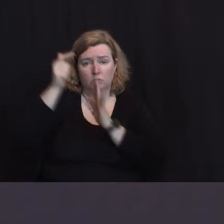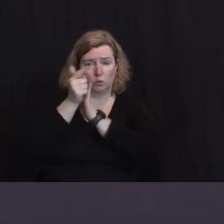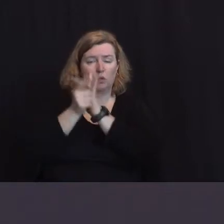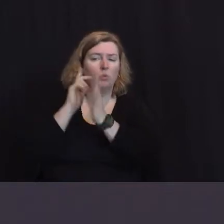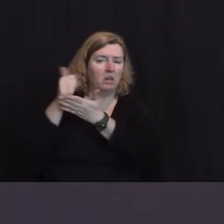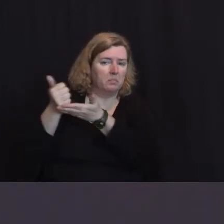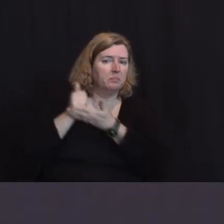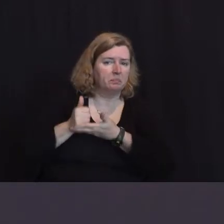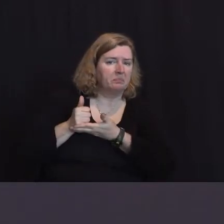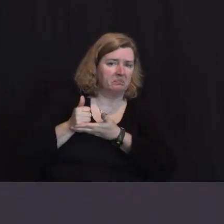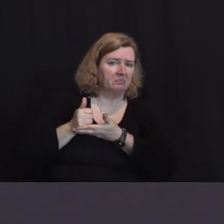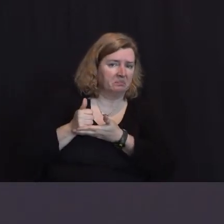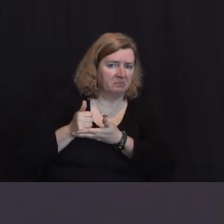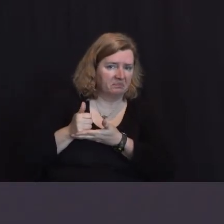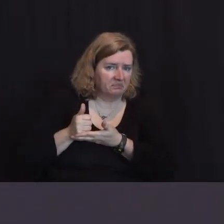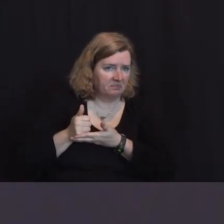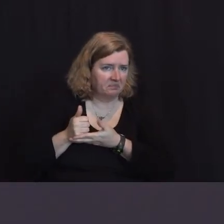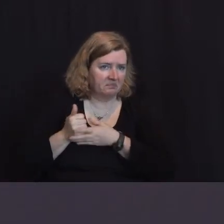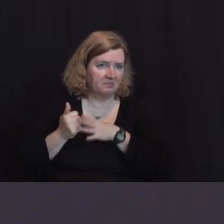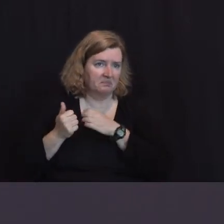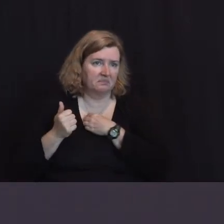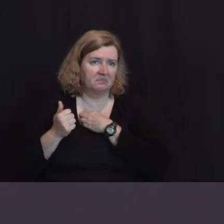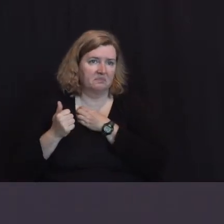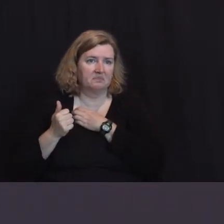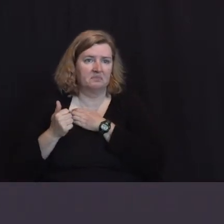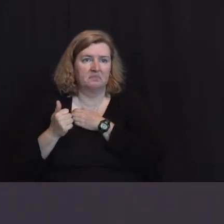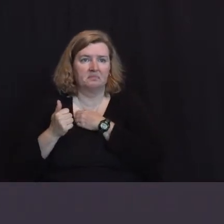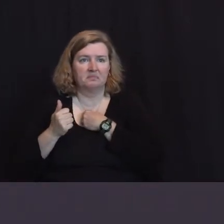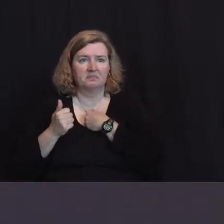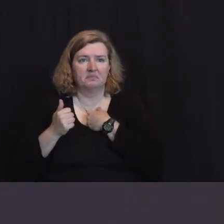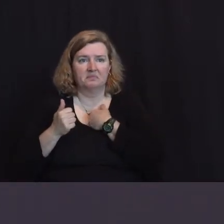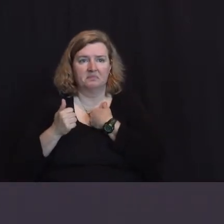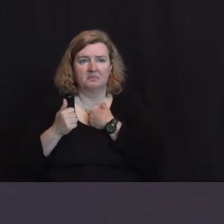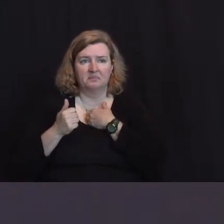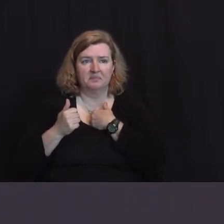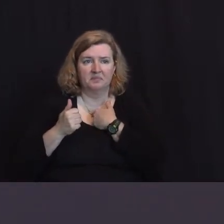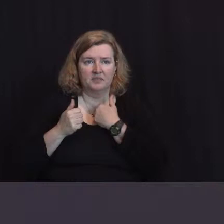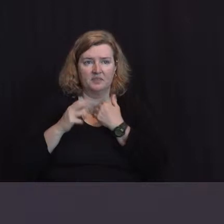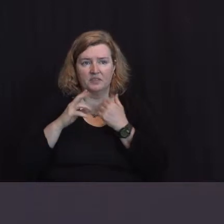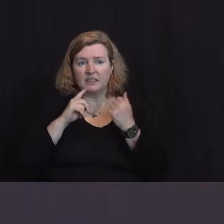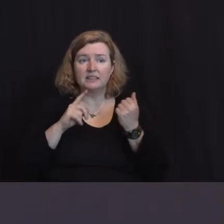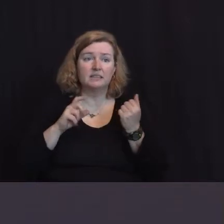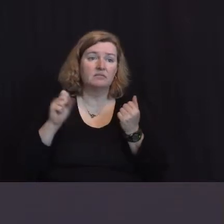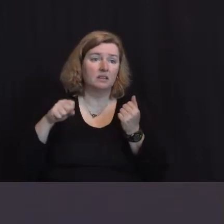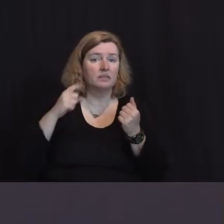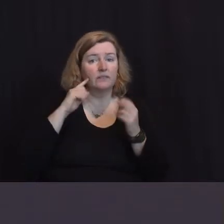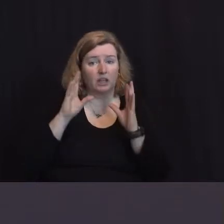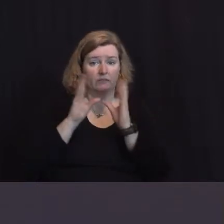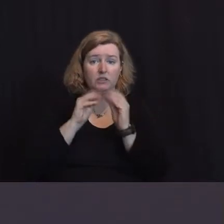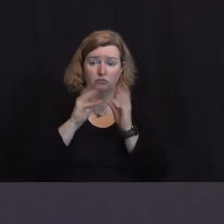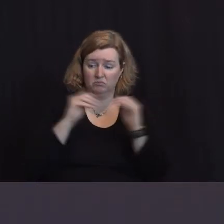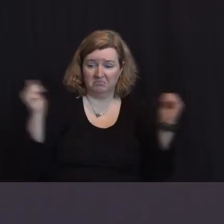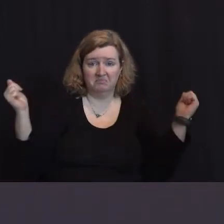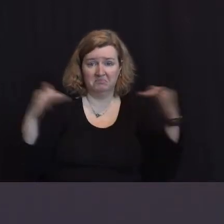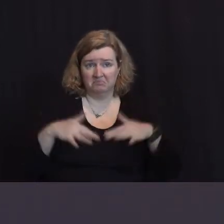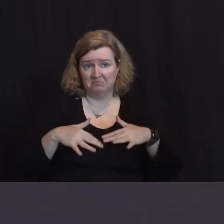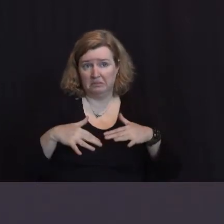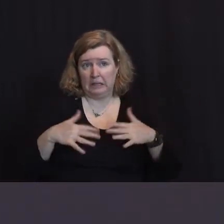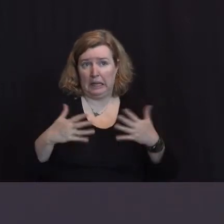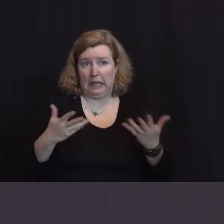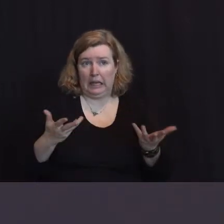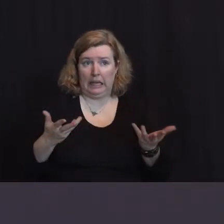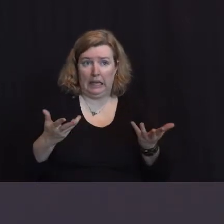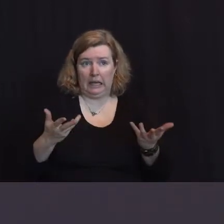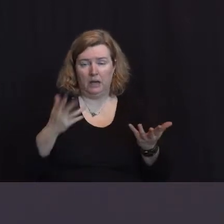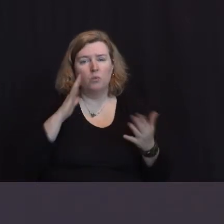not saying anything but yes to conventions, but there are capacity limits. So it's going to go up to 250